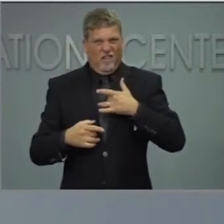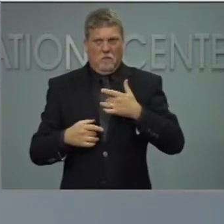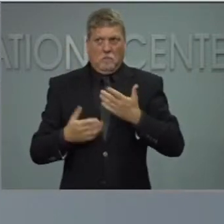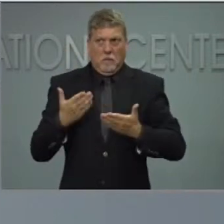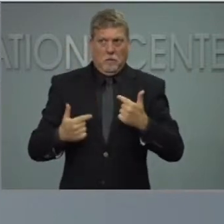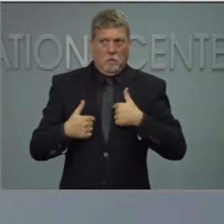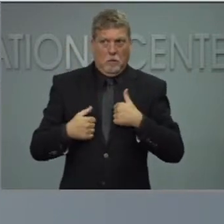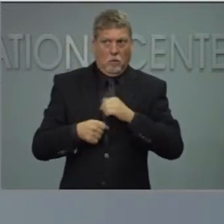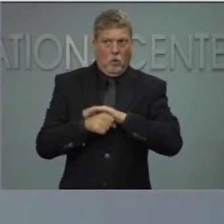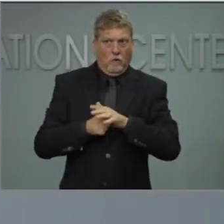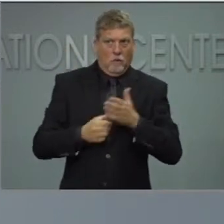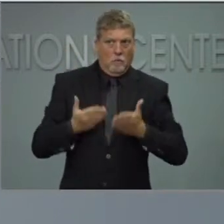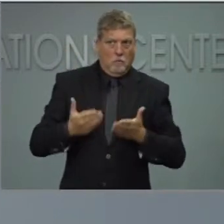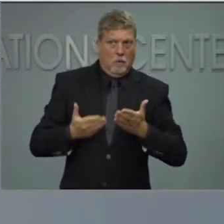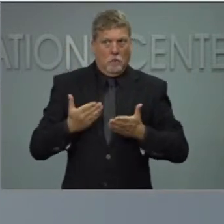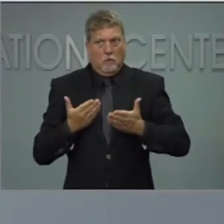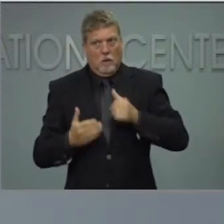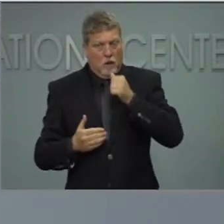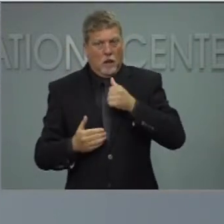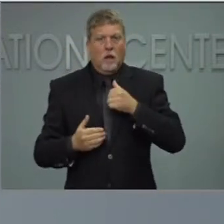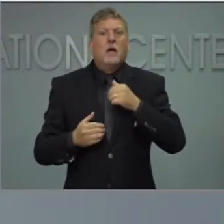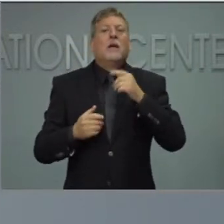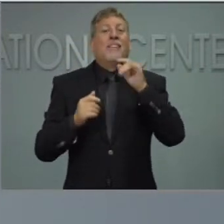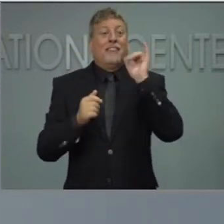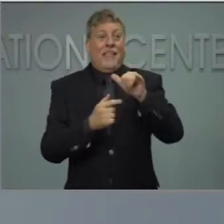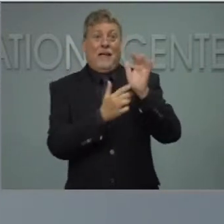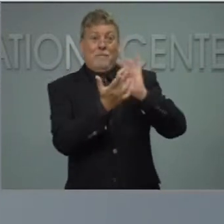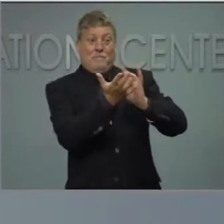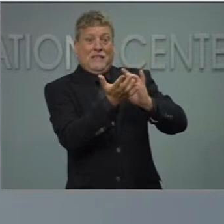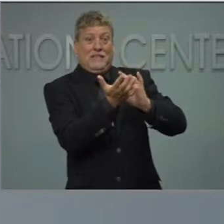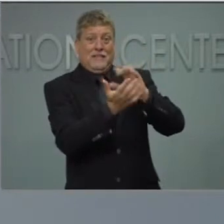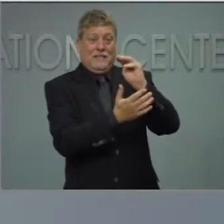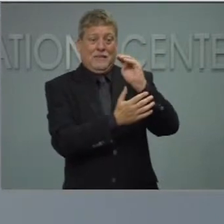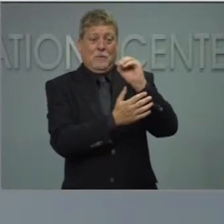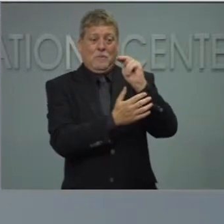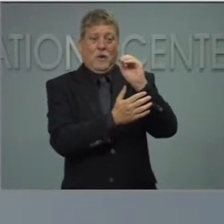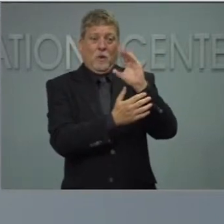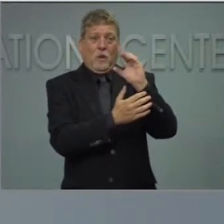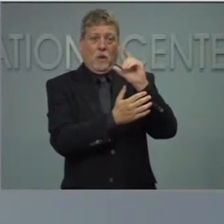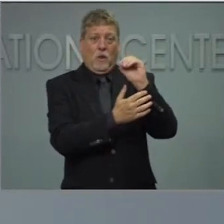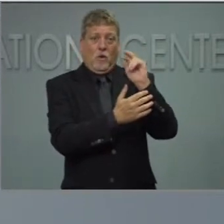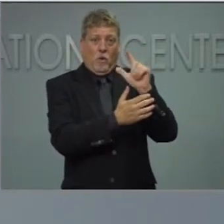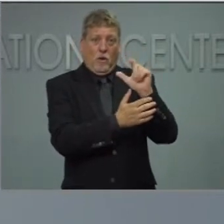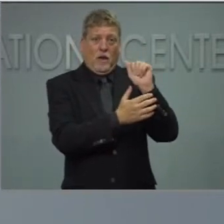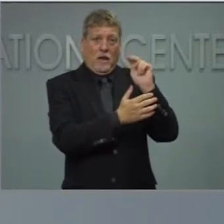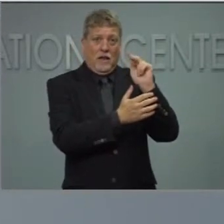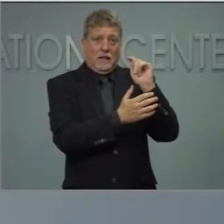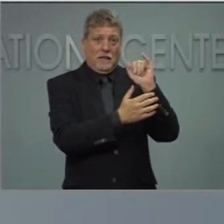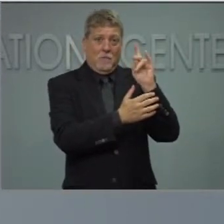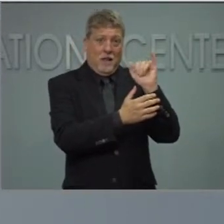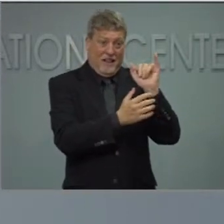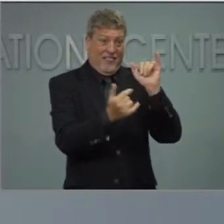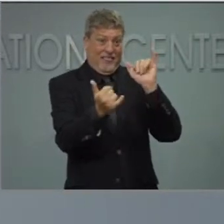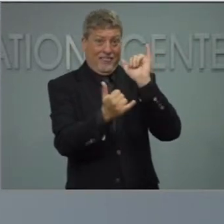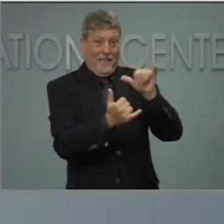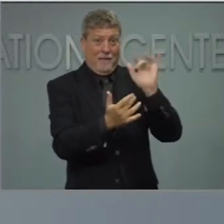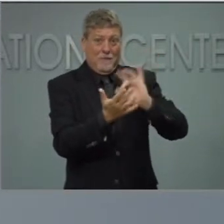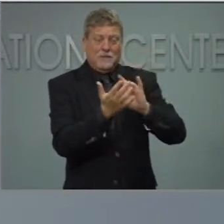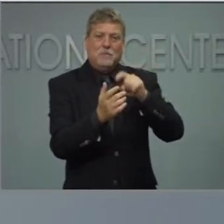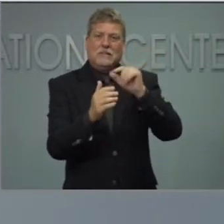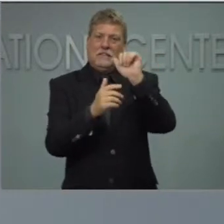those monoclonal antibodies have to be used within the first 10 days of you having symptoms, and the earlier you use it, the